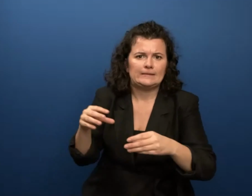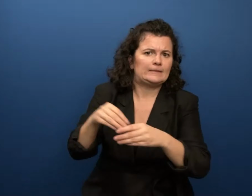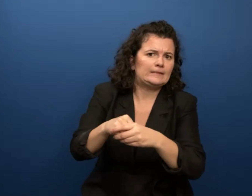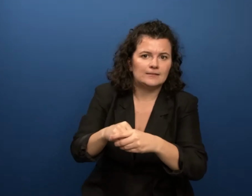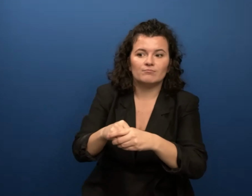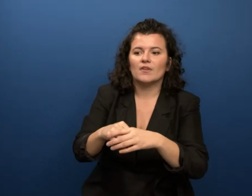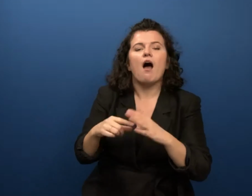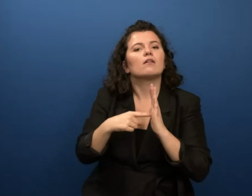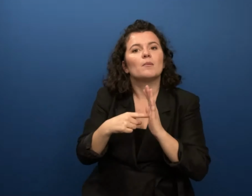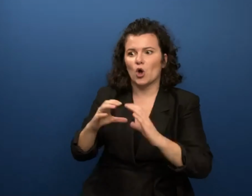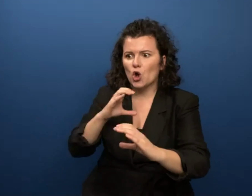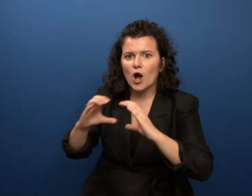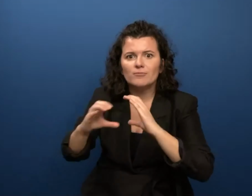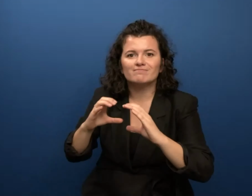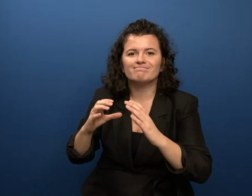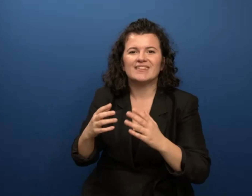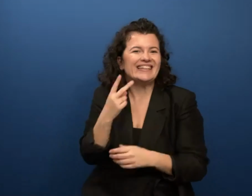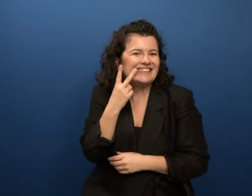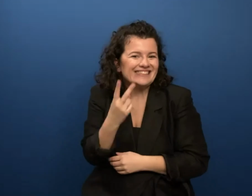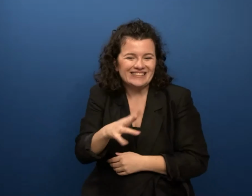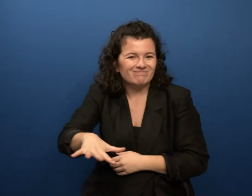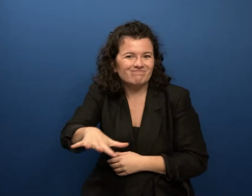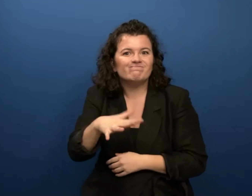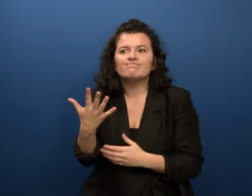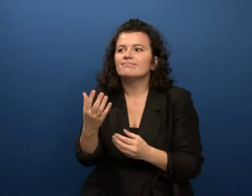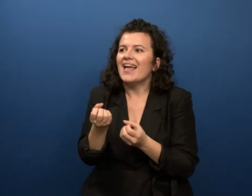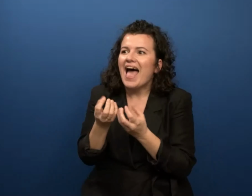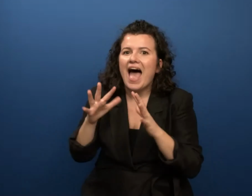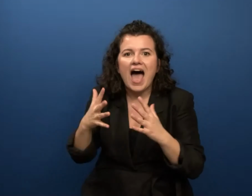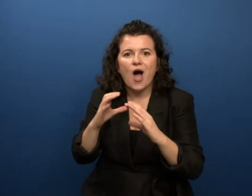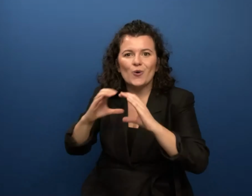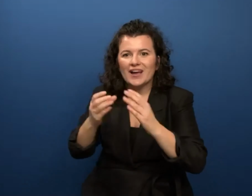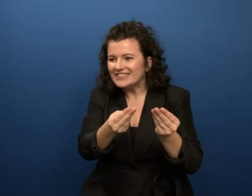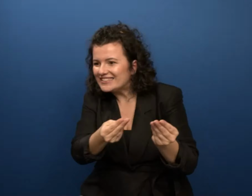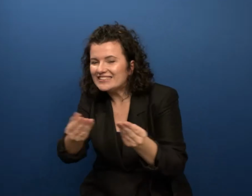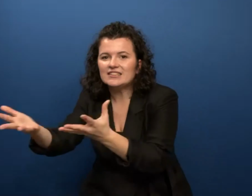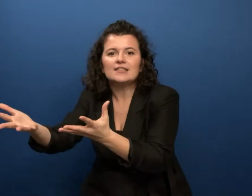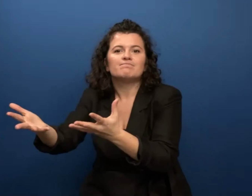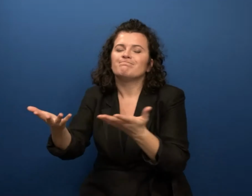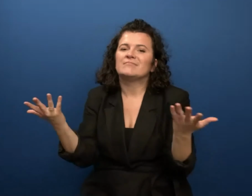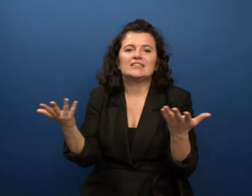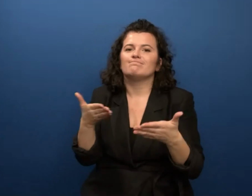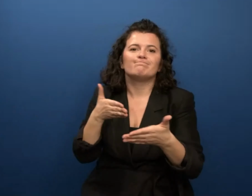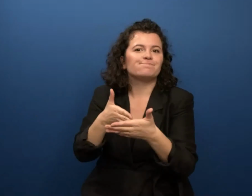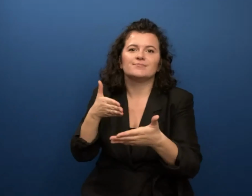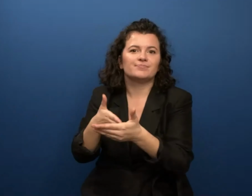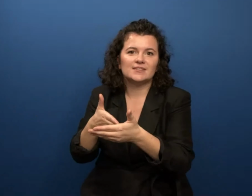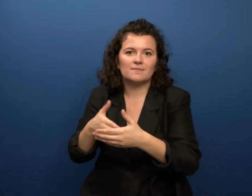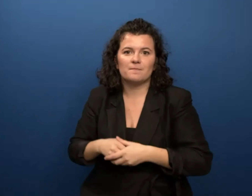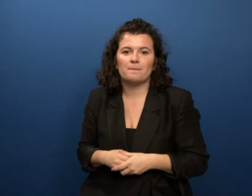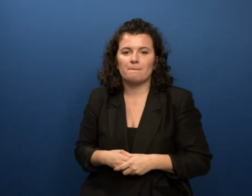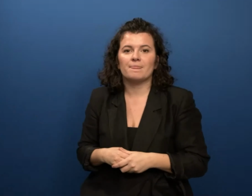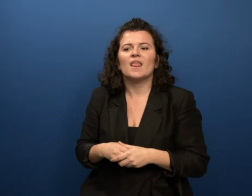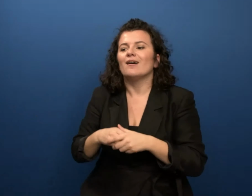disability due to lack of tools to effectively pass information to them based on their various nature of disability. We